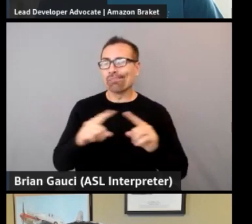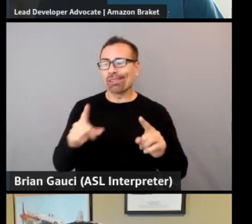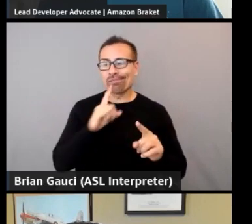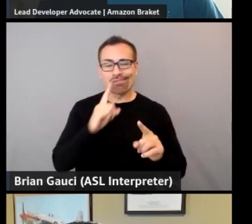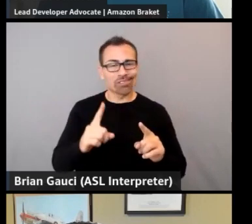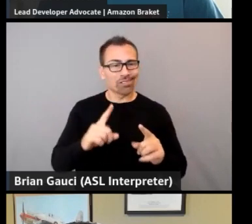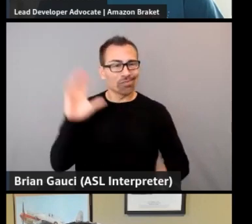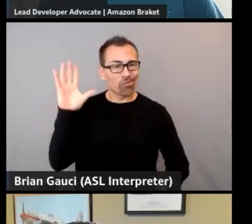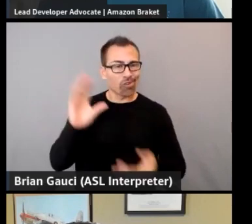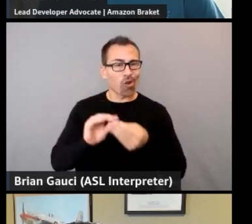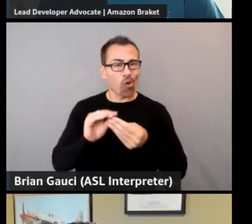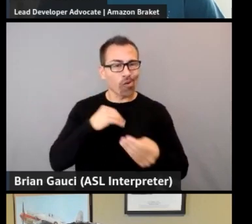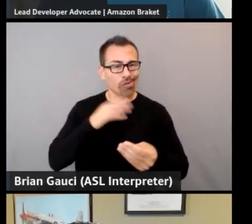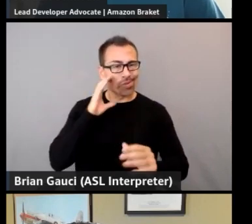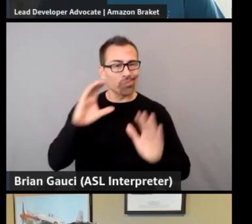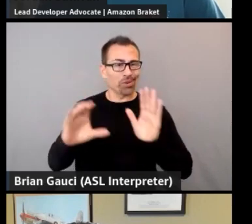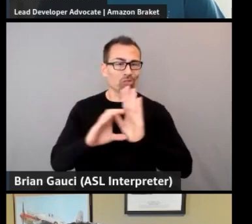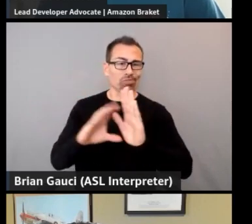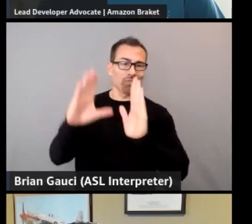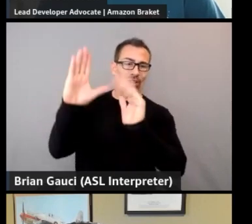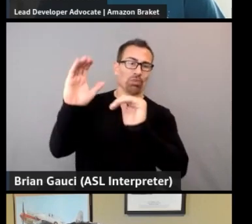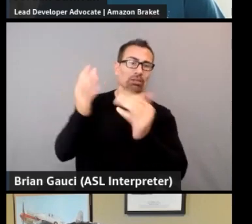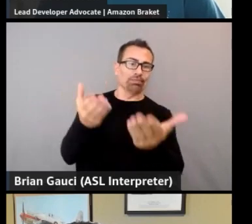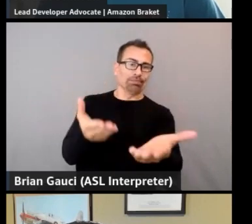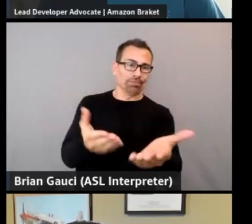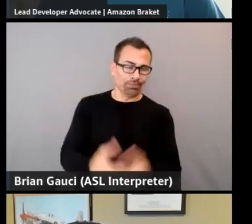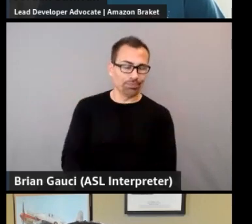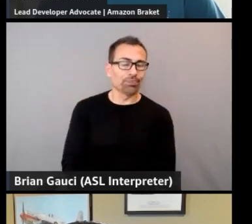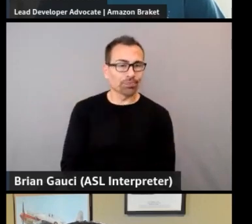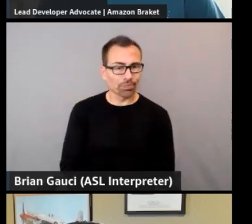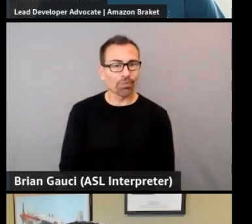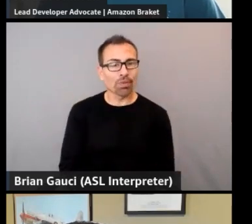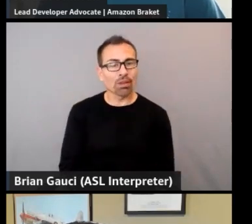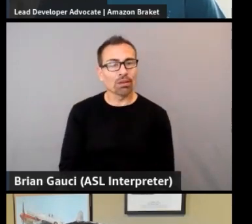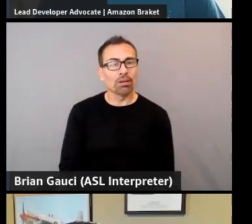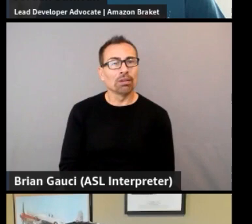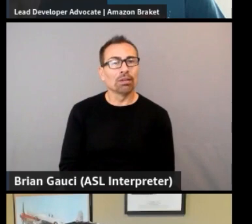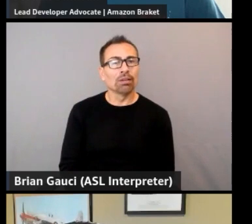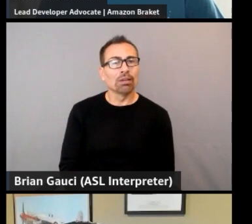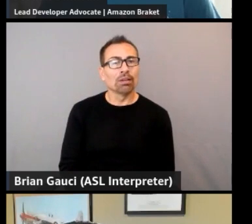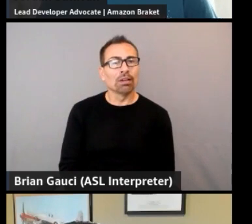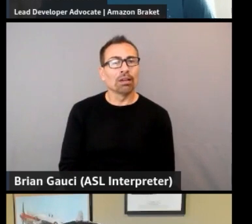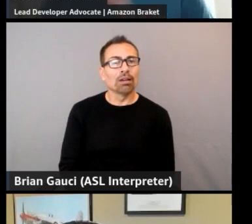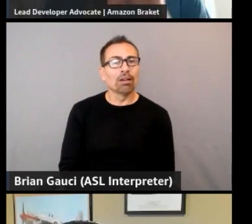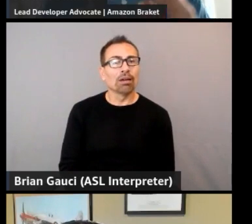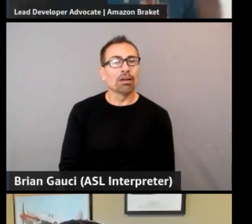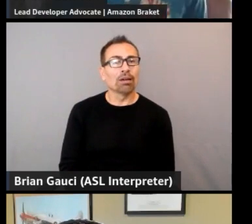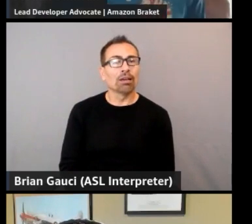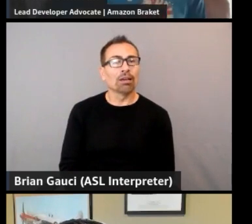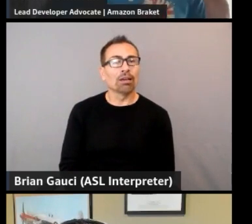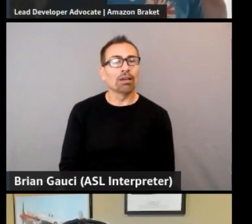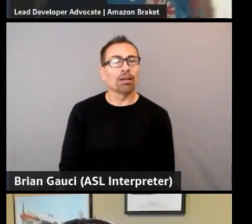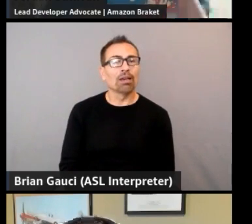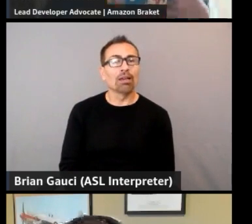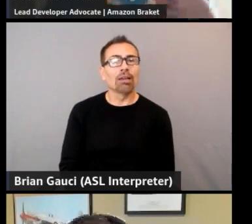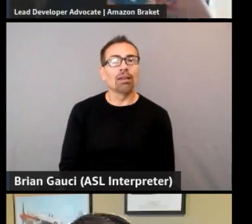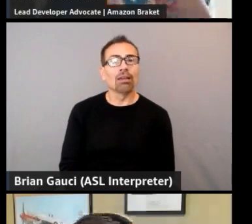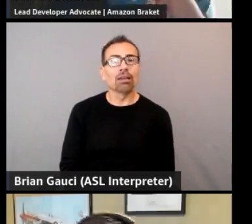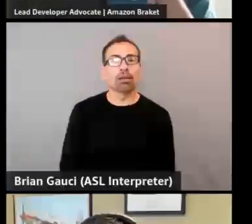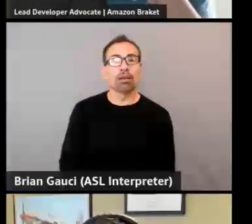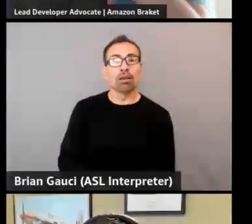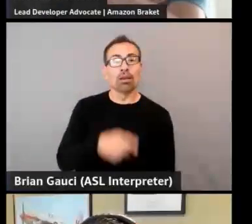qualitative picture that we would expect from that quantum simulation. Yeah. So with the ferromagnet in like a line, we